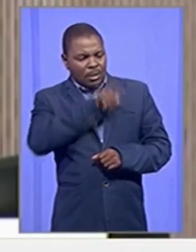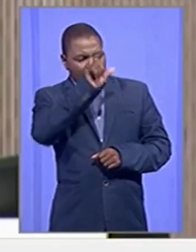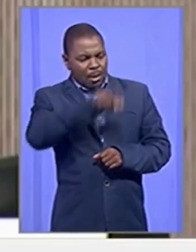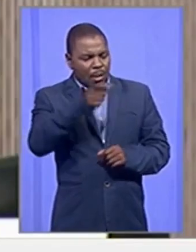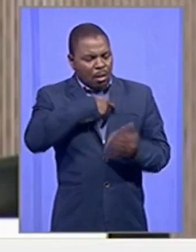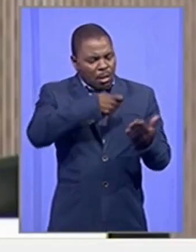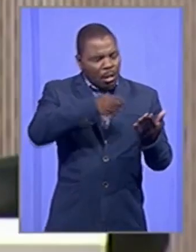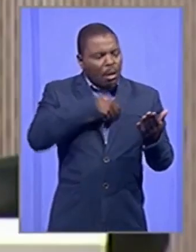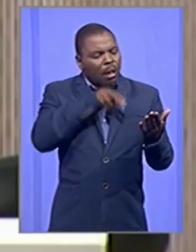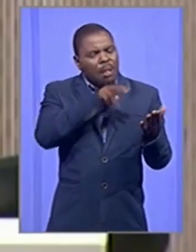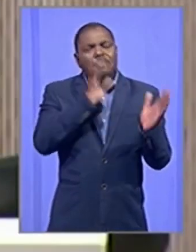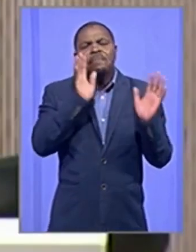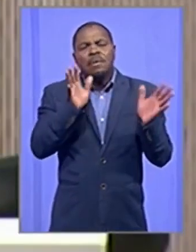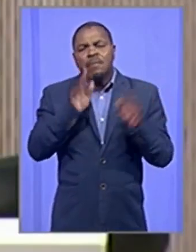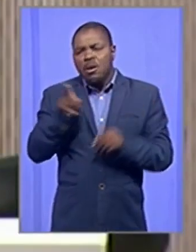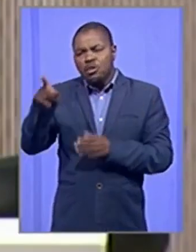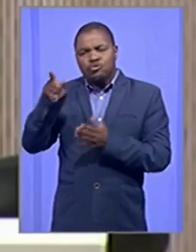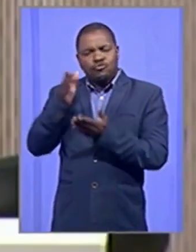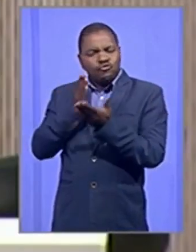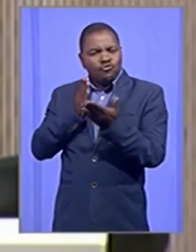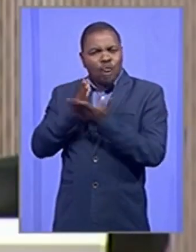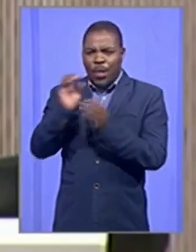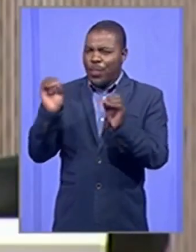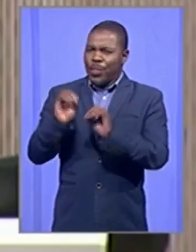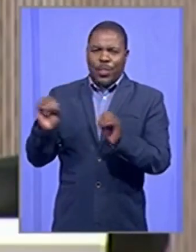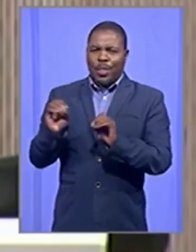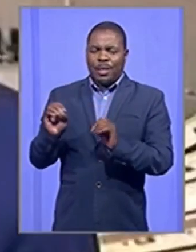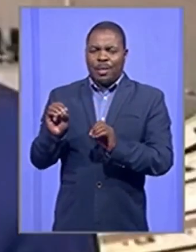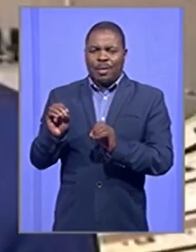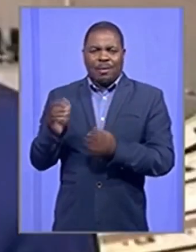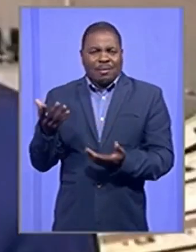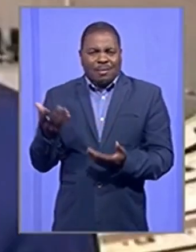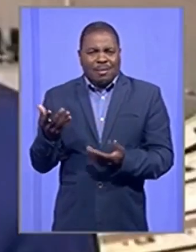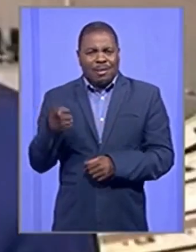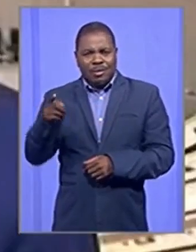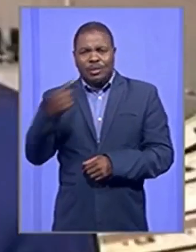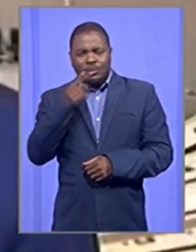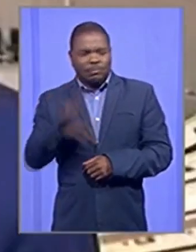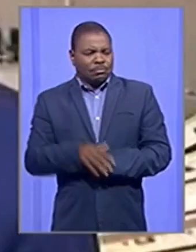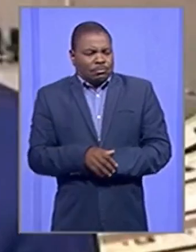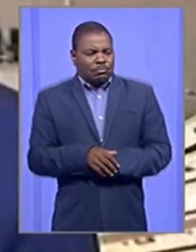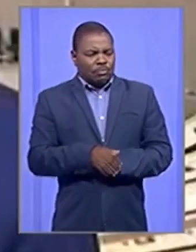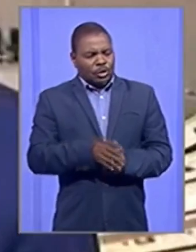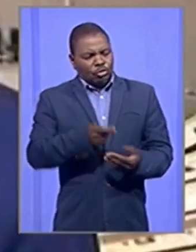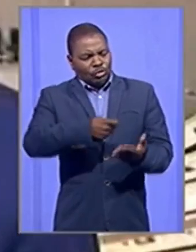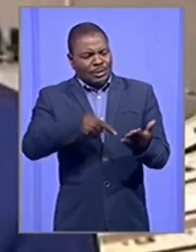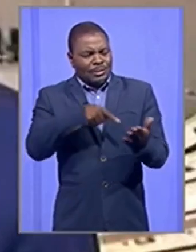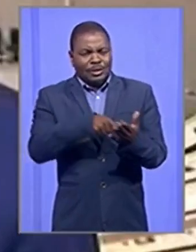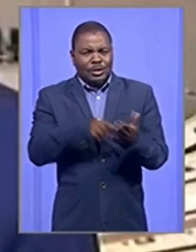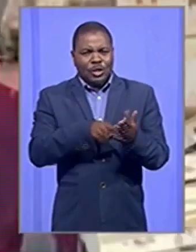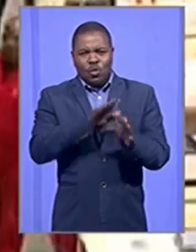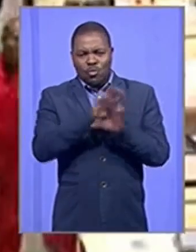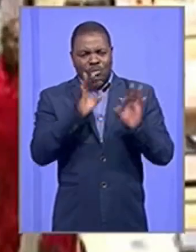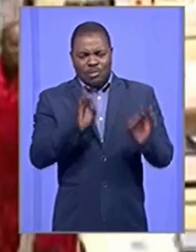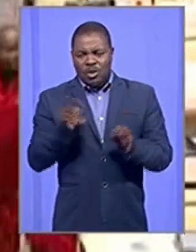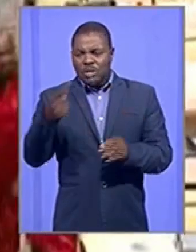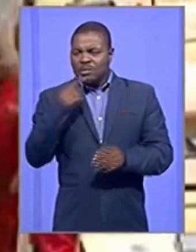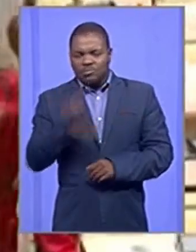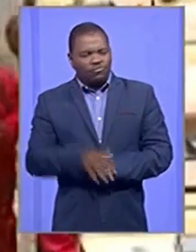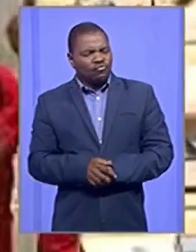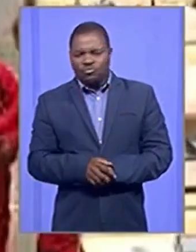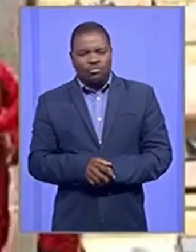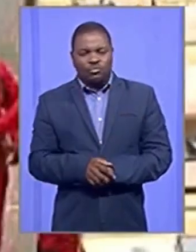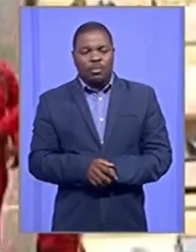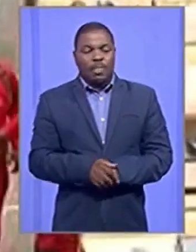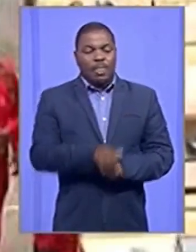petition. He has no right and there's no grounds to say that these signatures aren't legitimate.